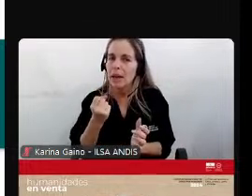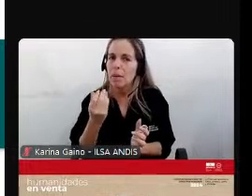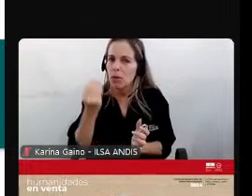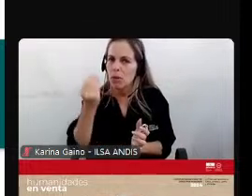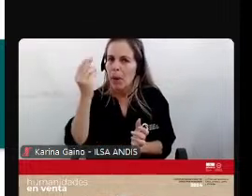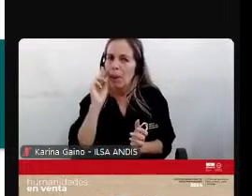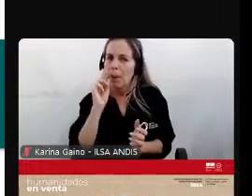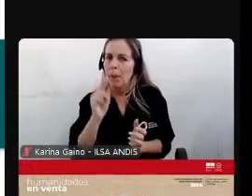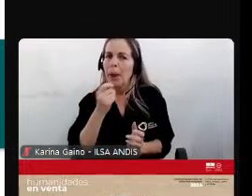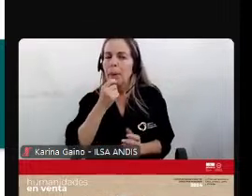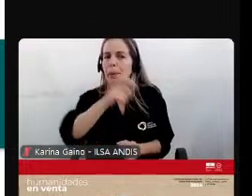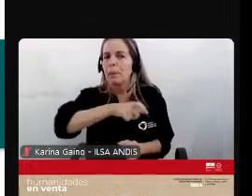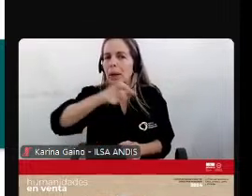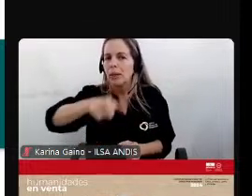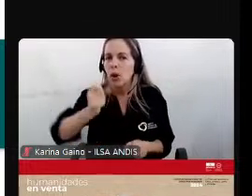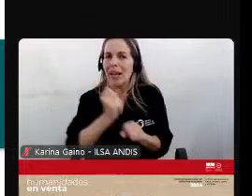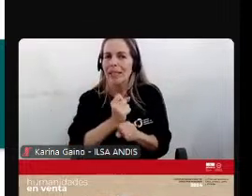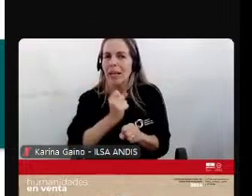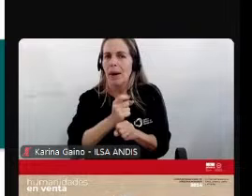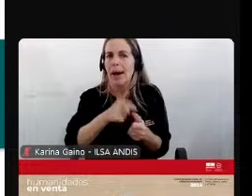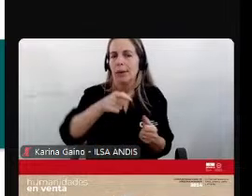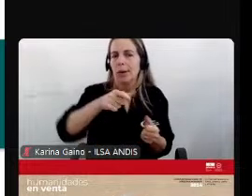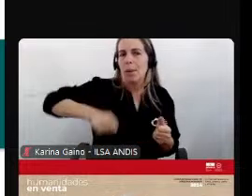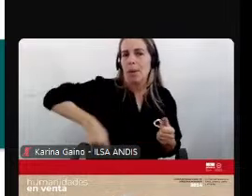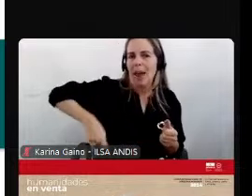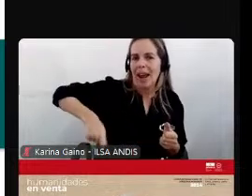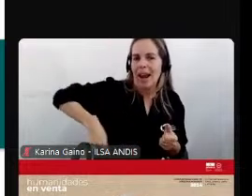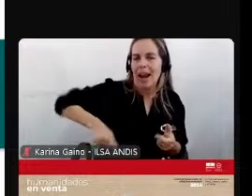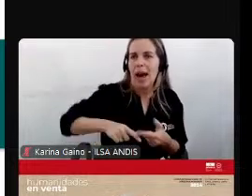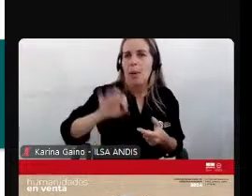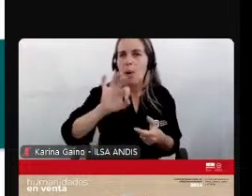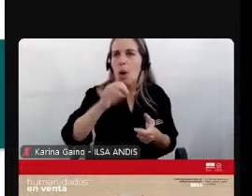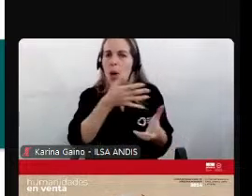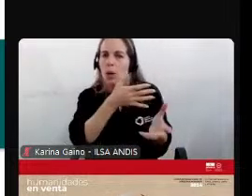around without taking seriously